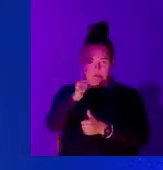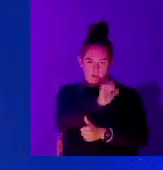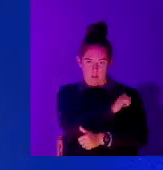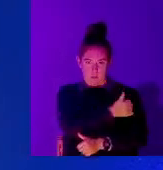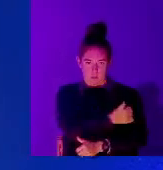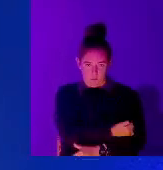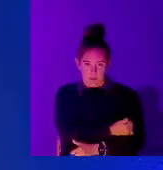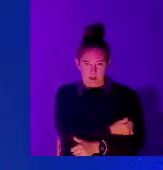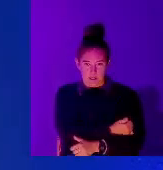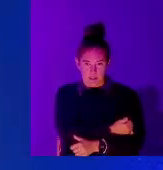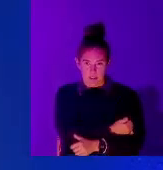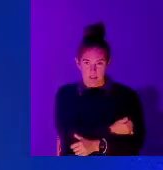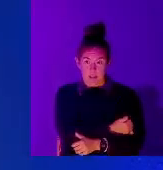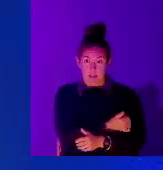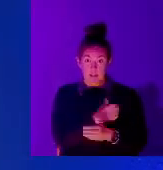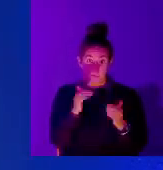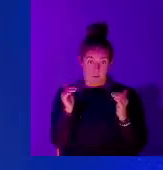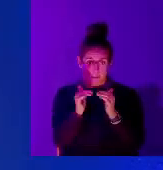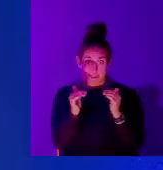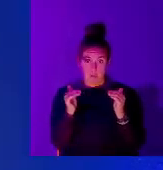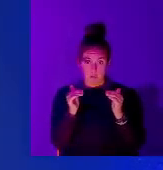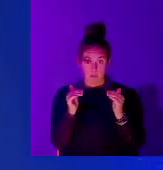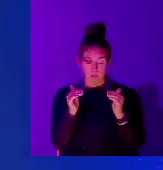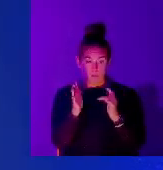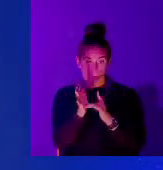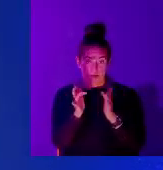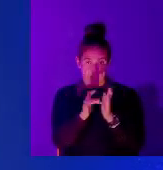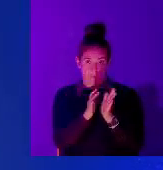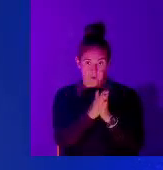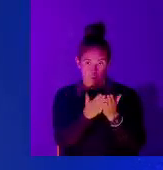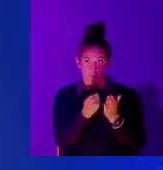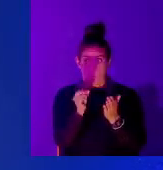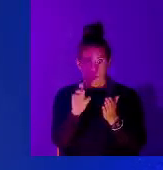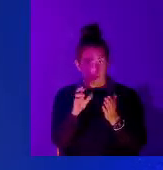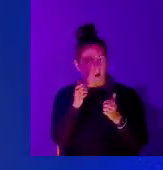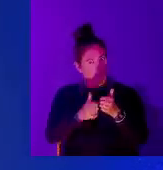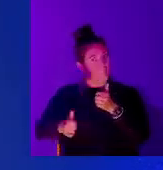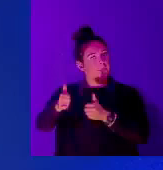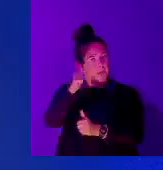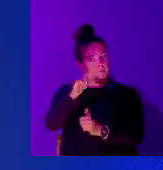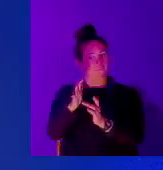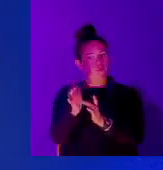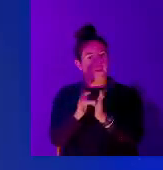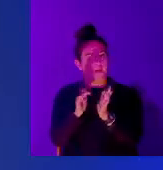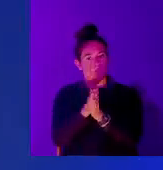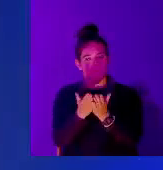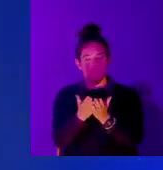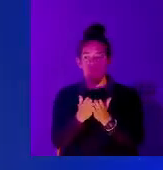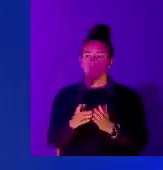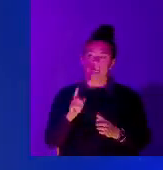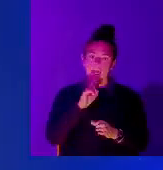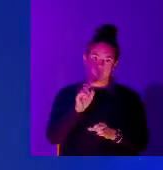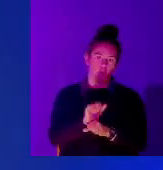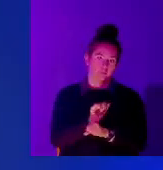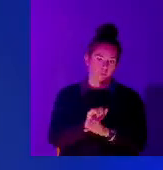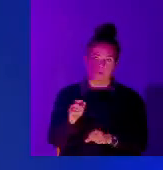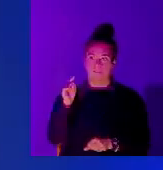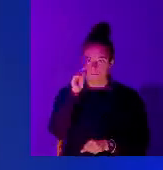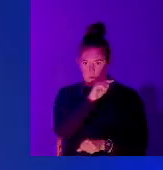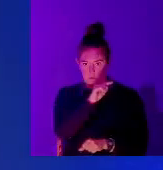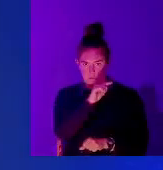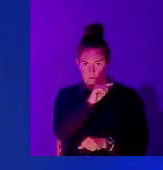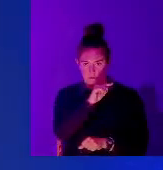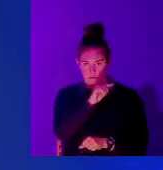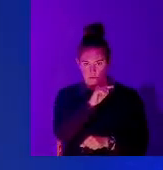or worse, above the authority of the Bible, is absolutely false. There is